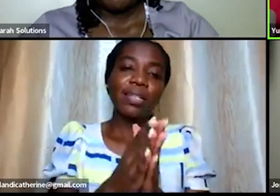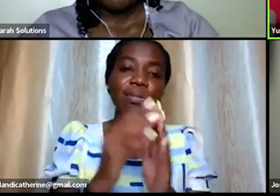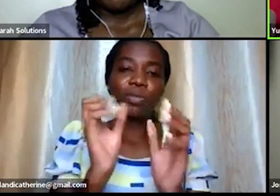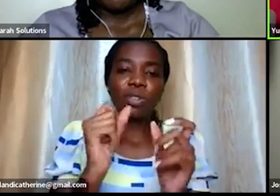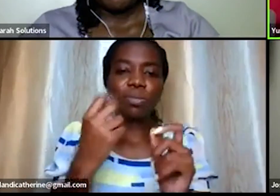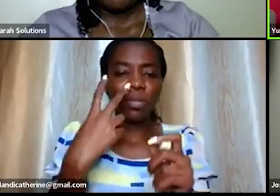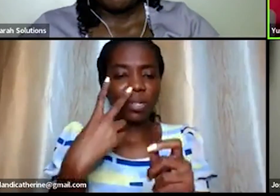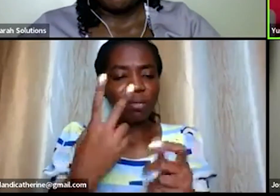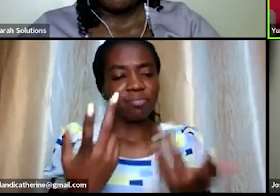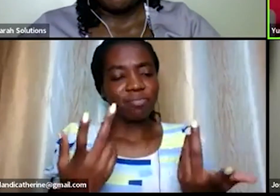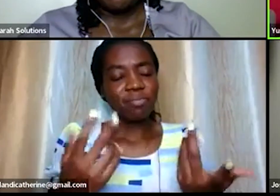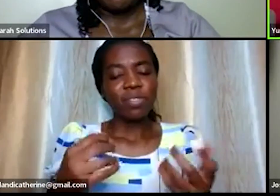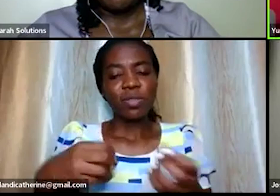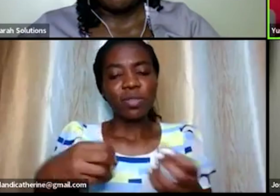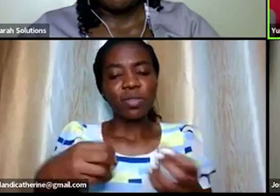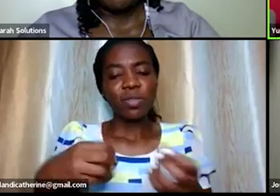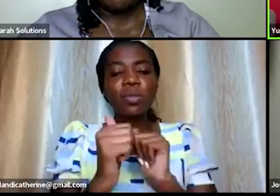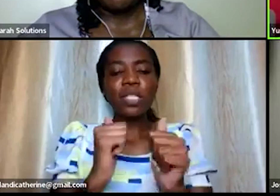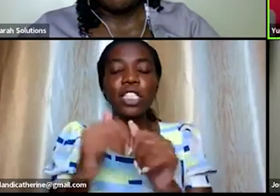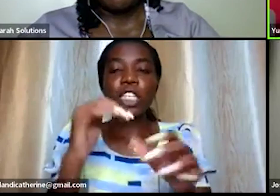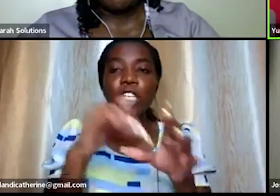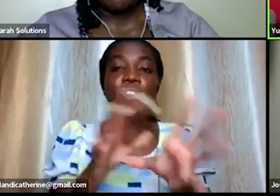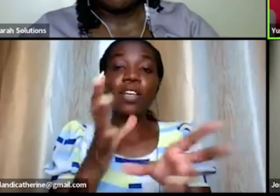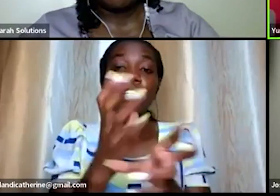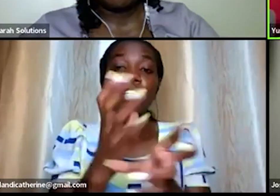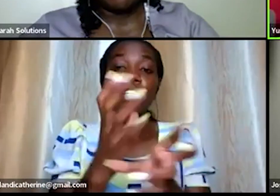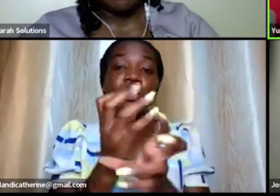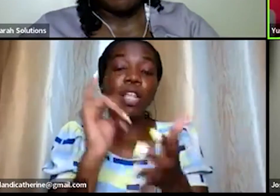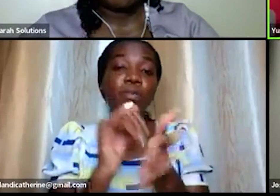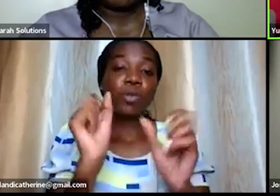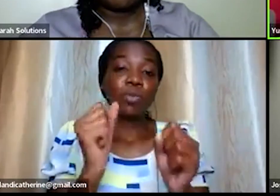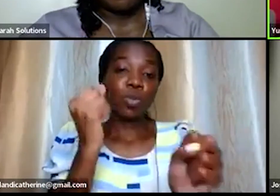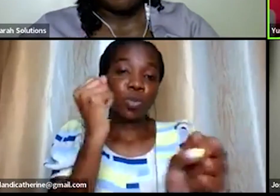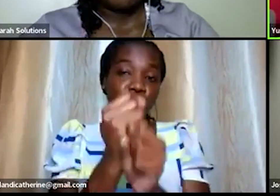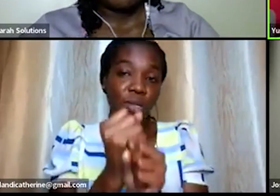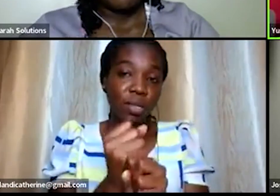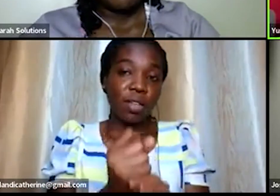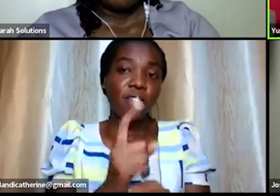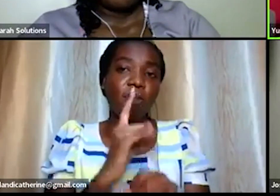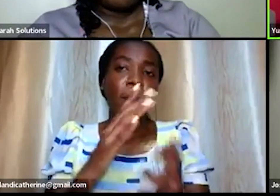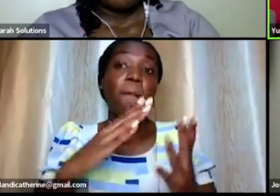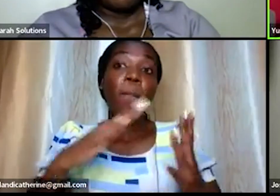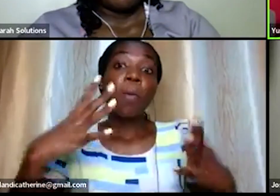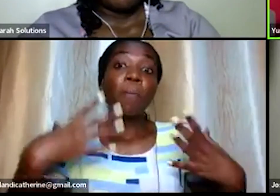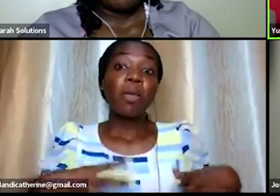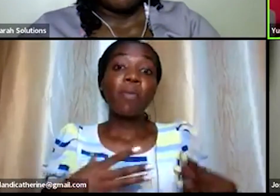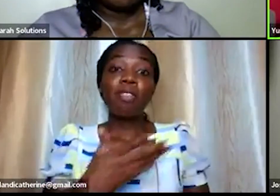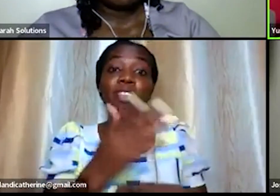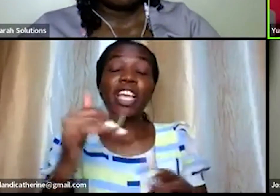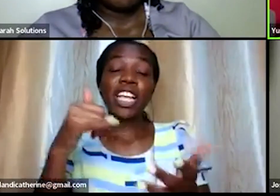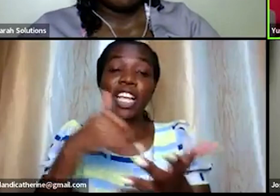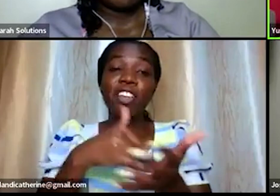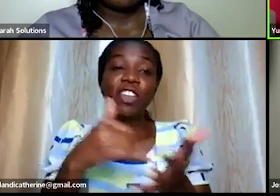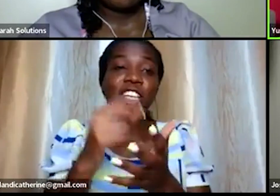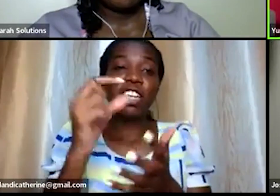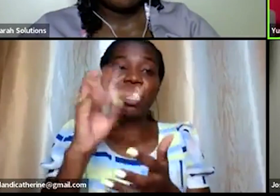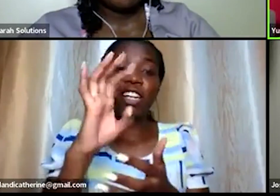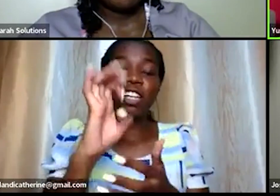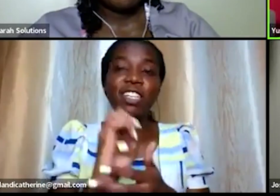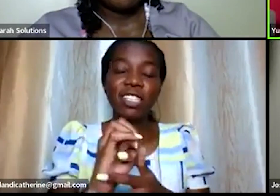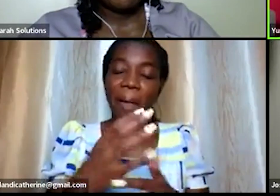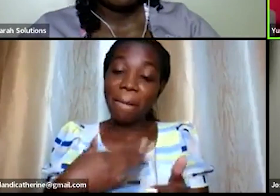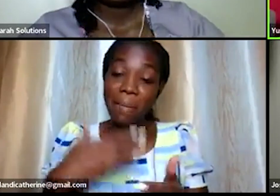other opportunities are there in the organization that I can do. For most of people here, including you, Grace, don't know that I did